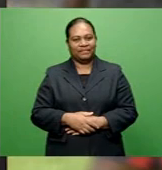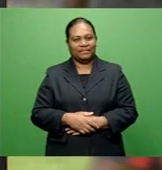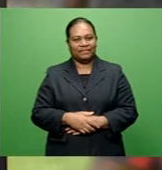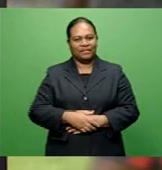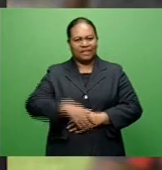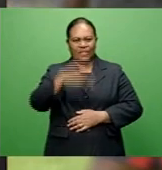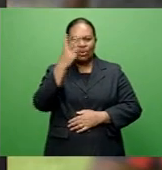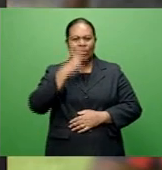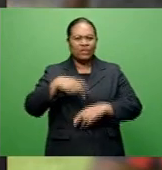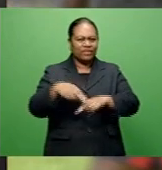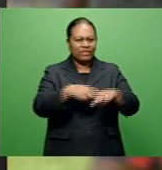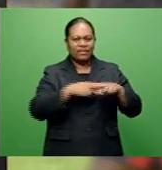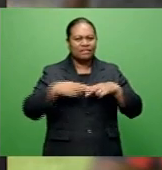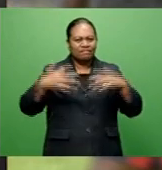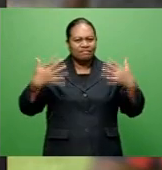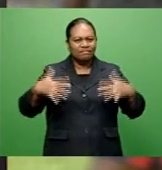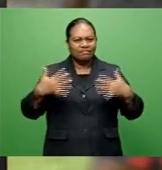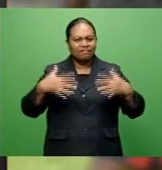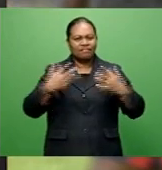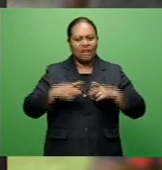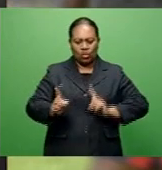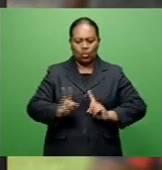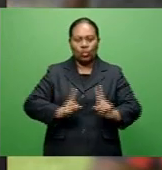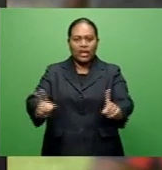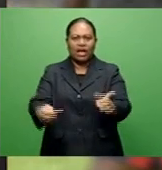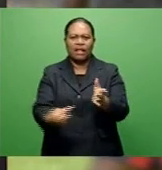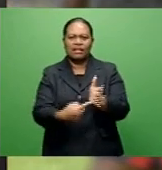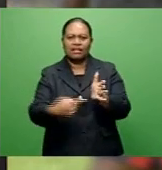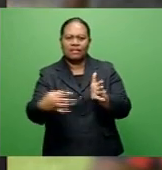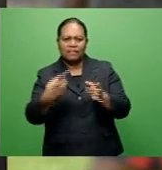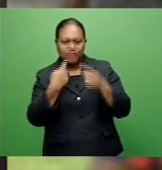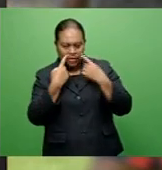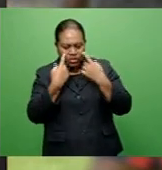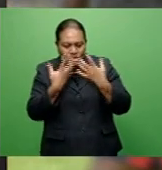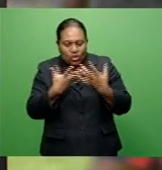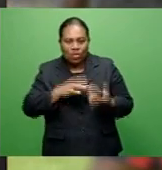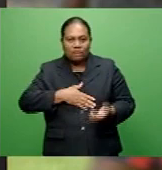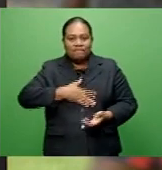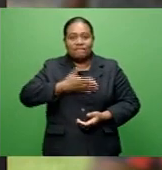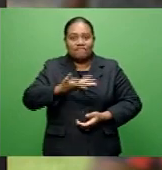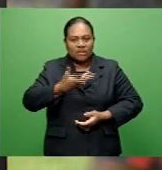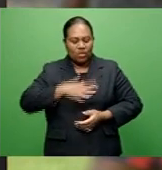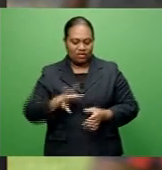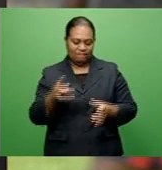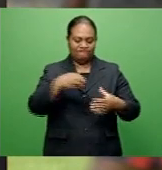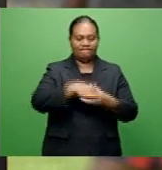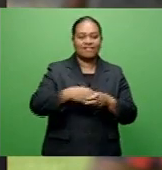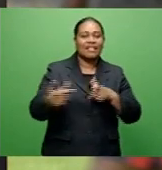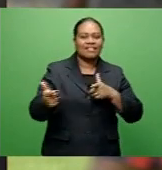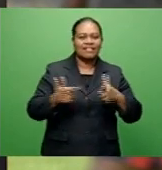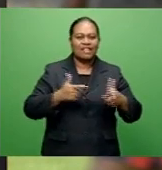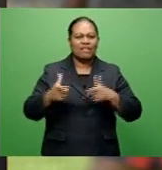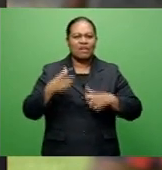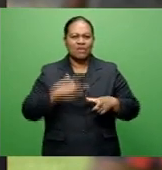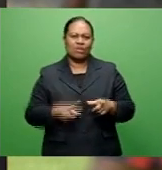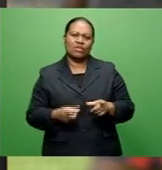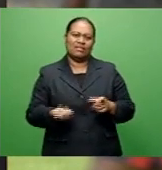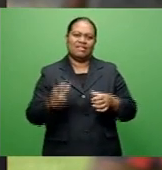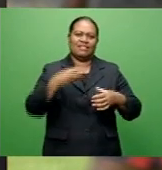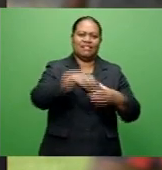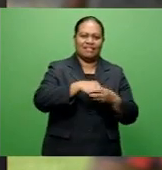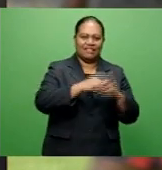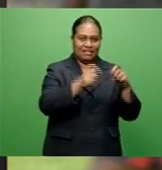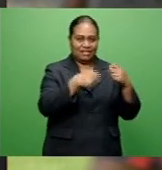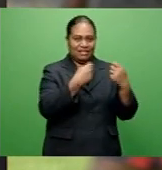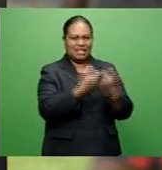Former Fiji Warriors winger Tira Welangi has expressed interest in playing sevens after featuring for the Fire Wardens in a